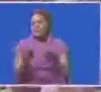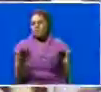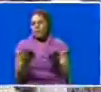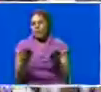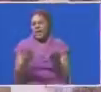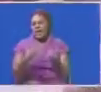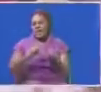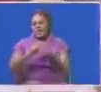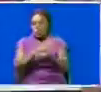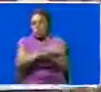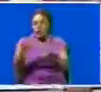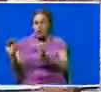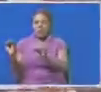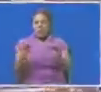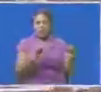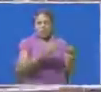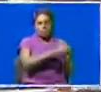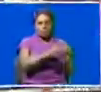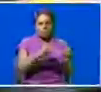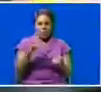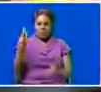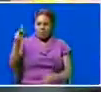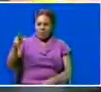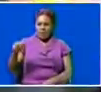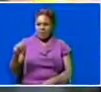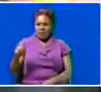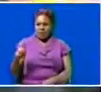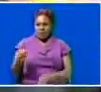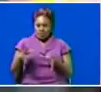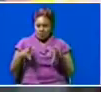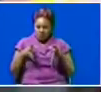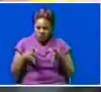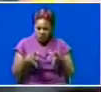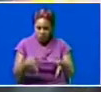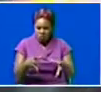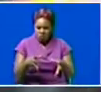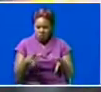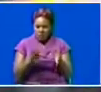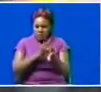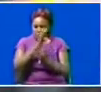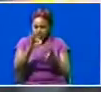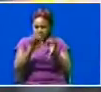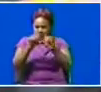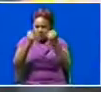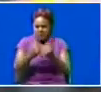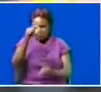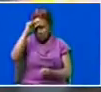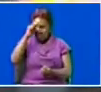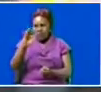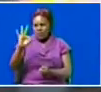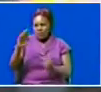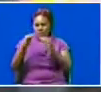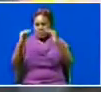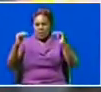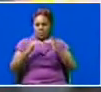transferring the same power to a powerful prime minister make? If he pushes for a particular system of government, the three-tier system